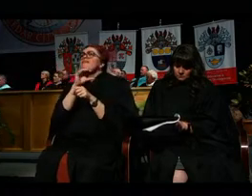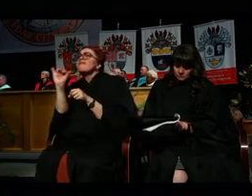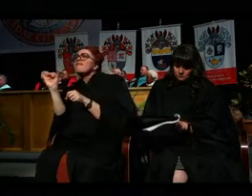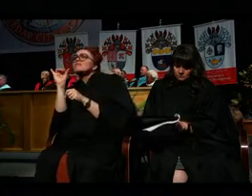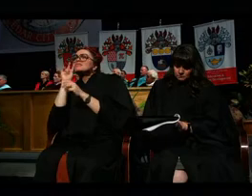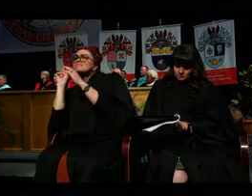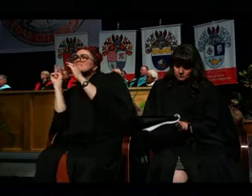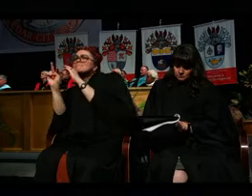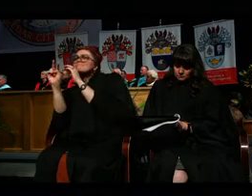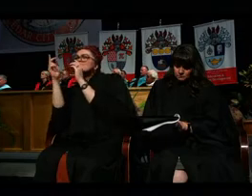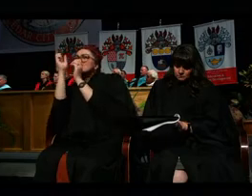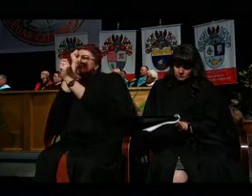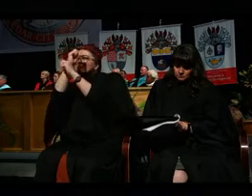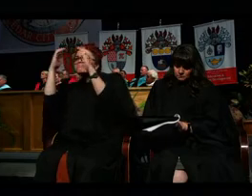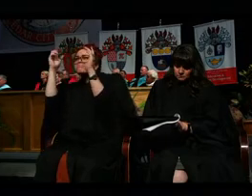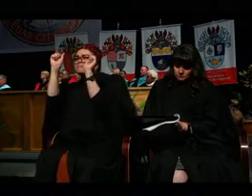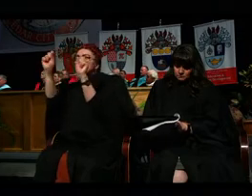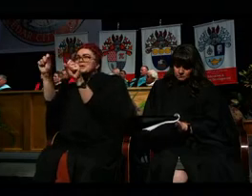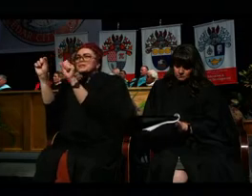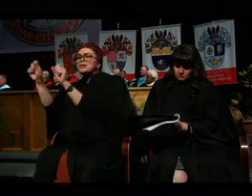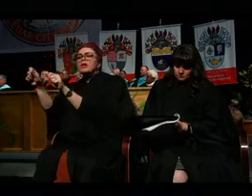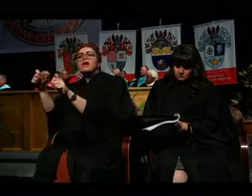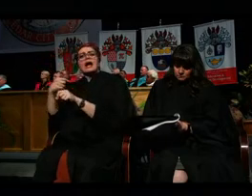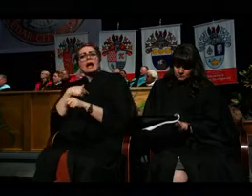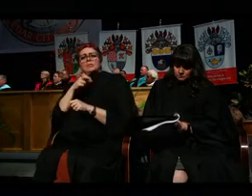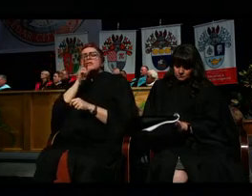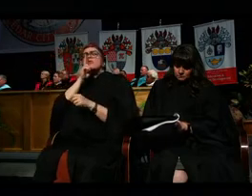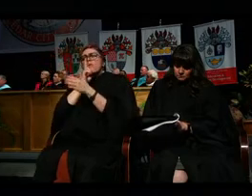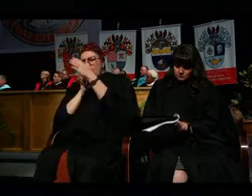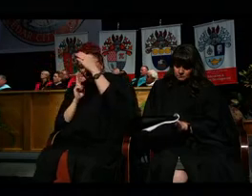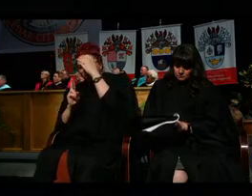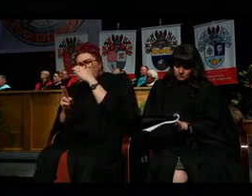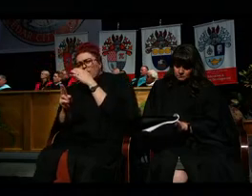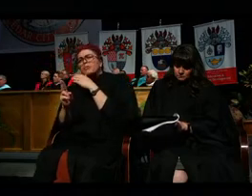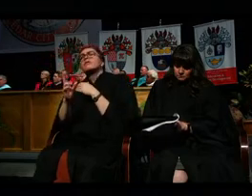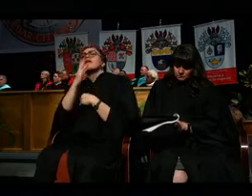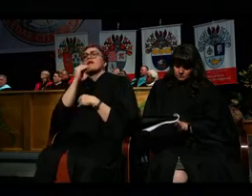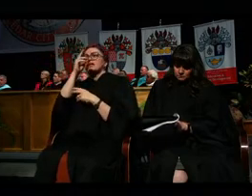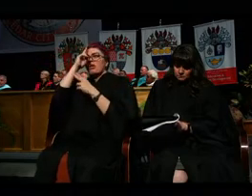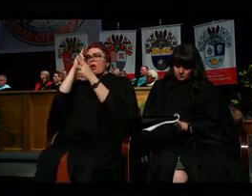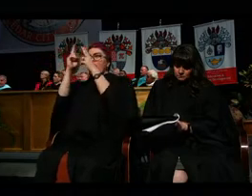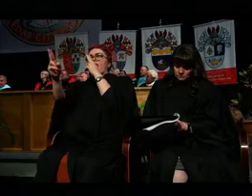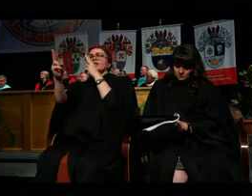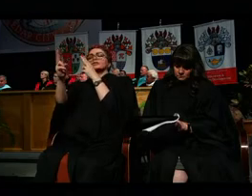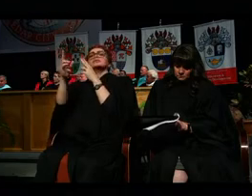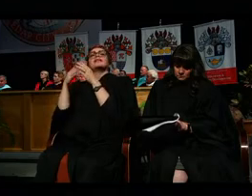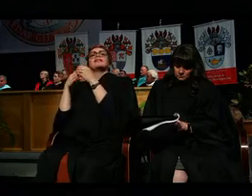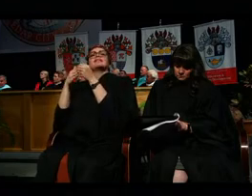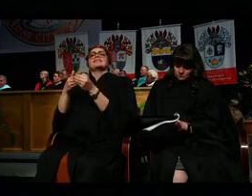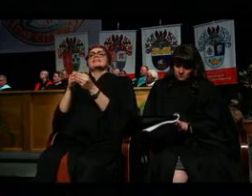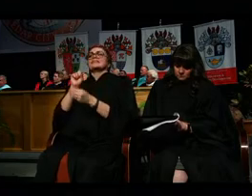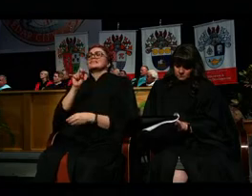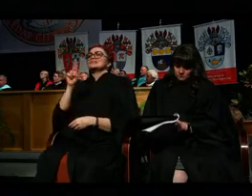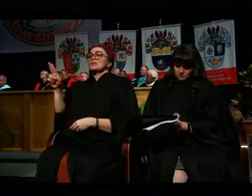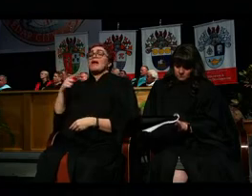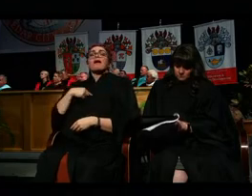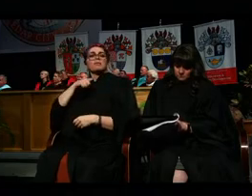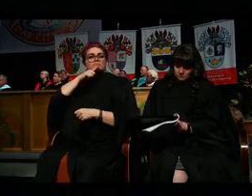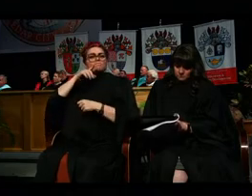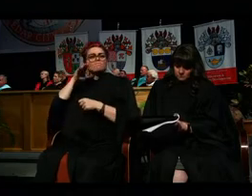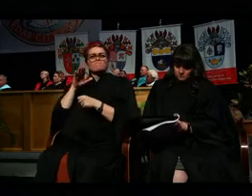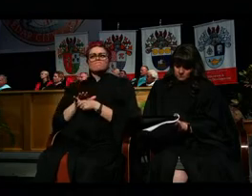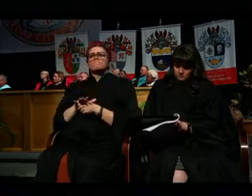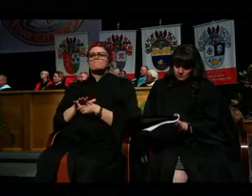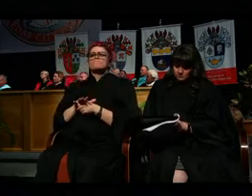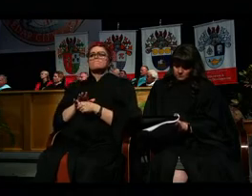deeply honored and humbled by this opportunity to lead our beloved Southern Utah University. I pledge to devote my